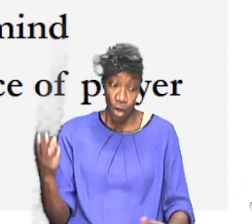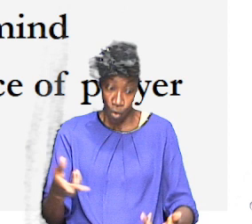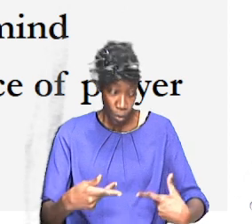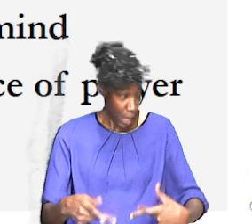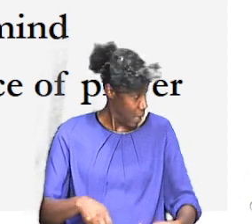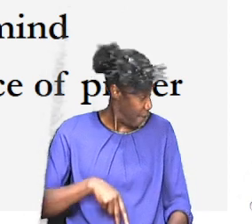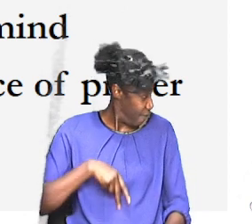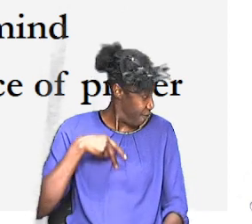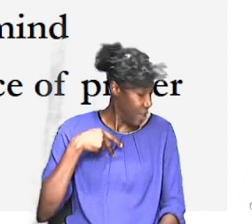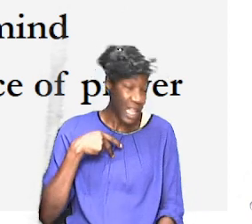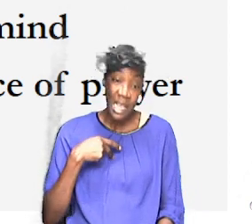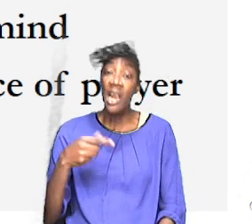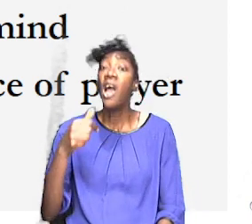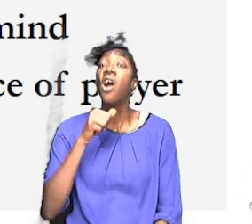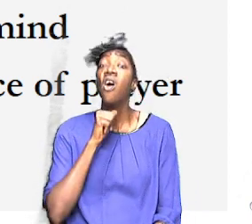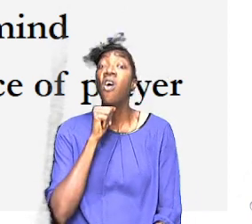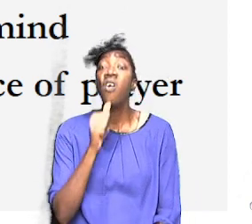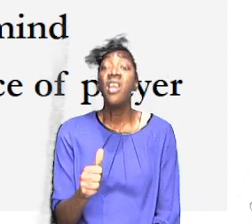here,